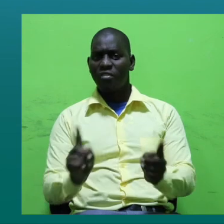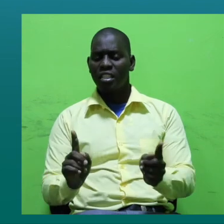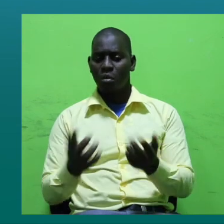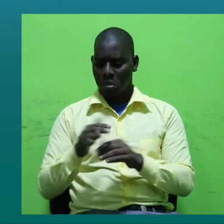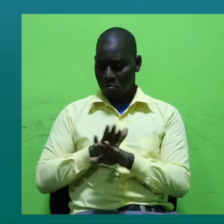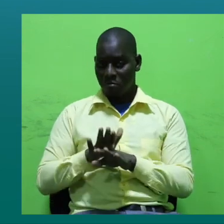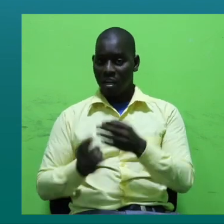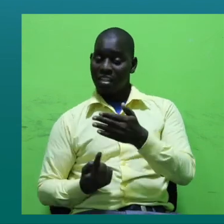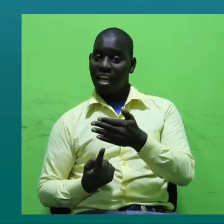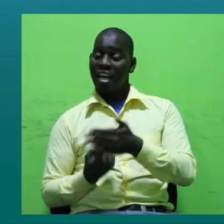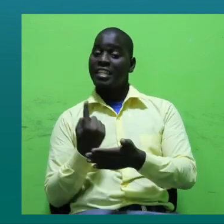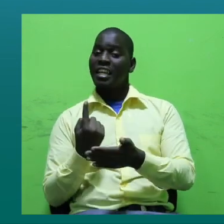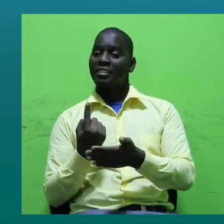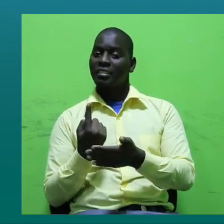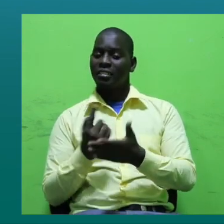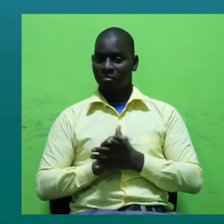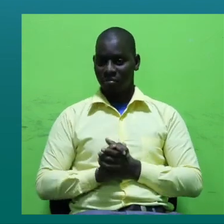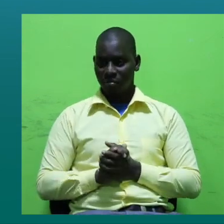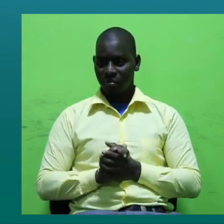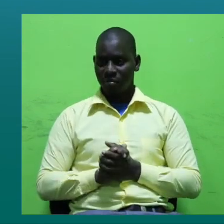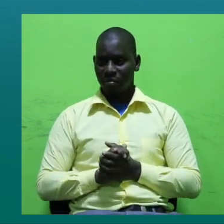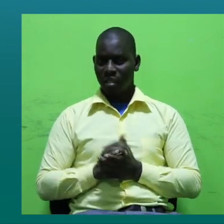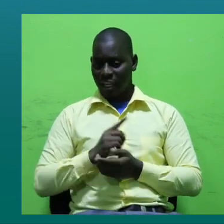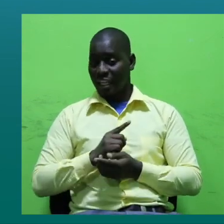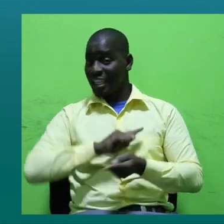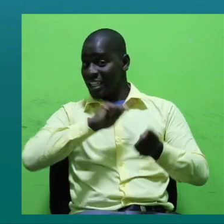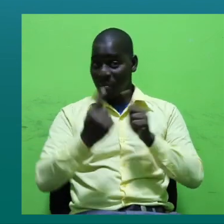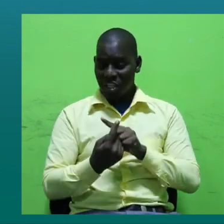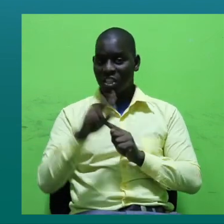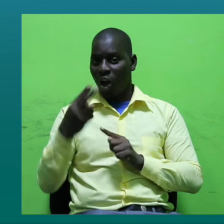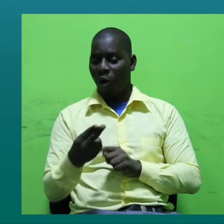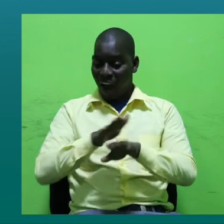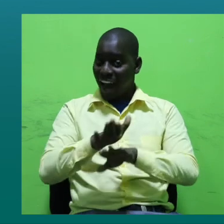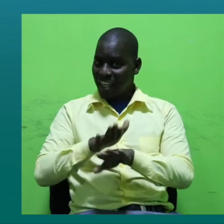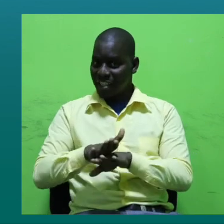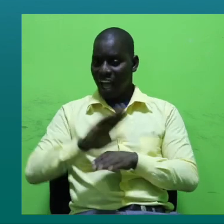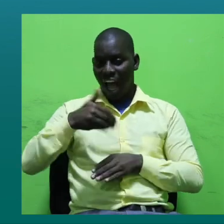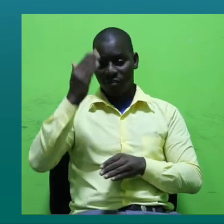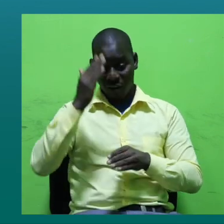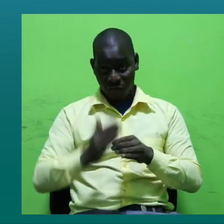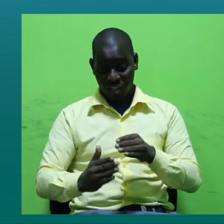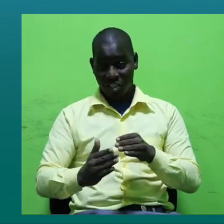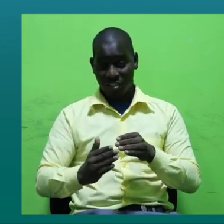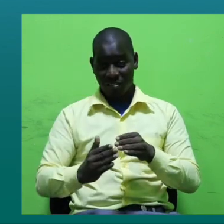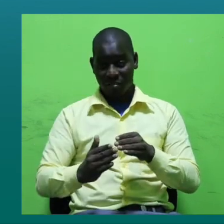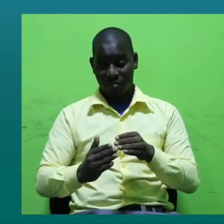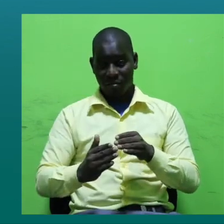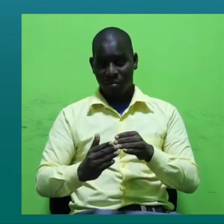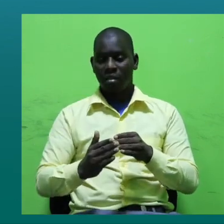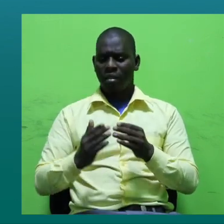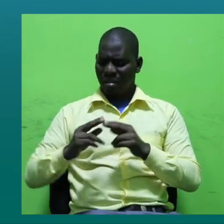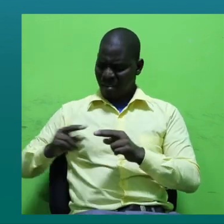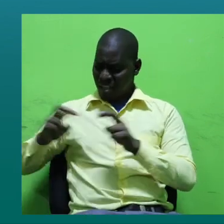that as much as the water content is increased to the damp soil, the more the millipedes move to